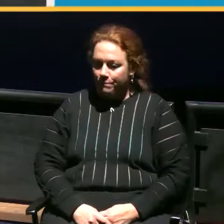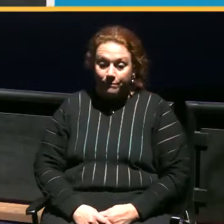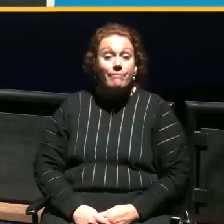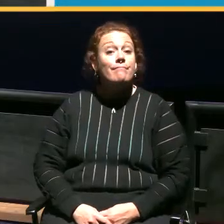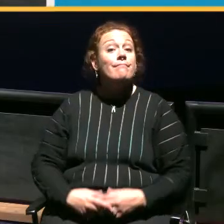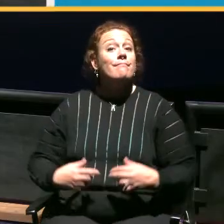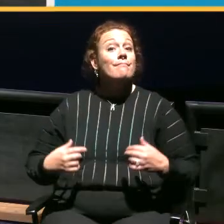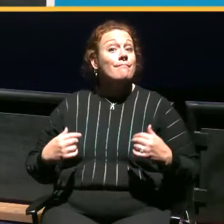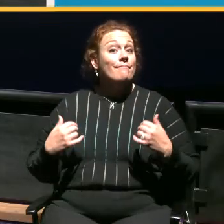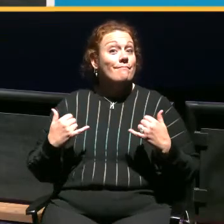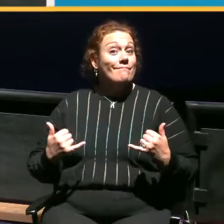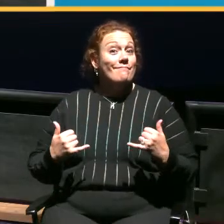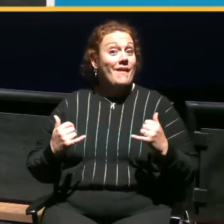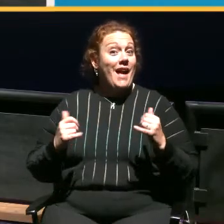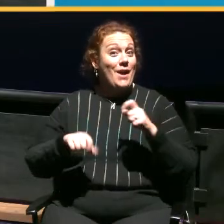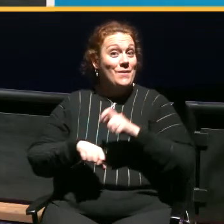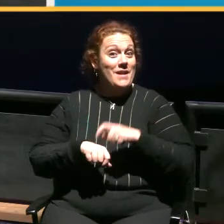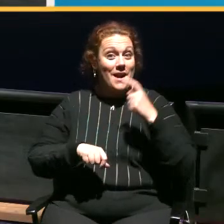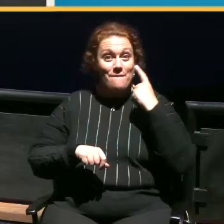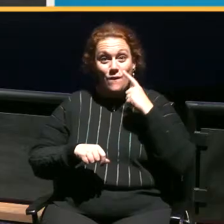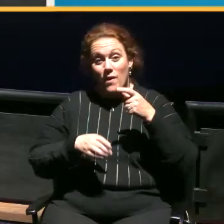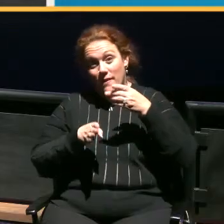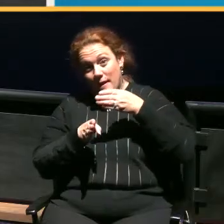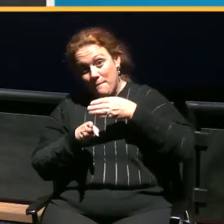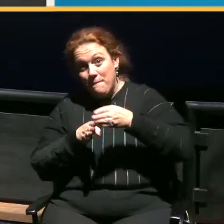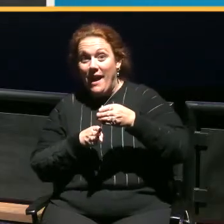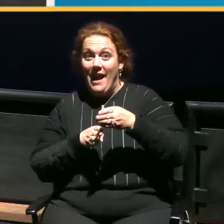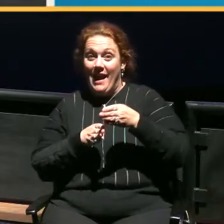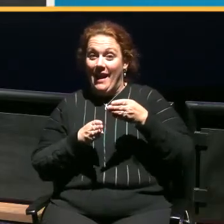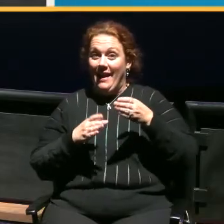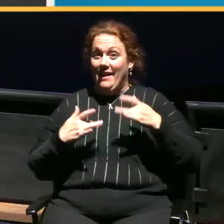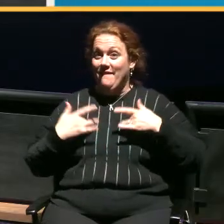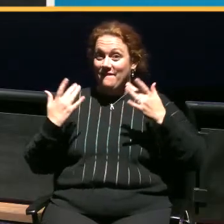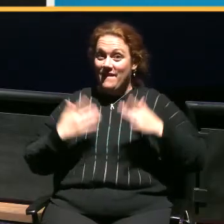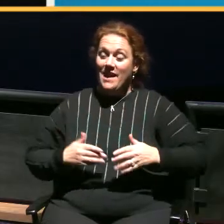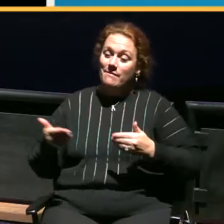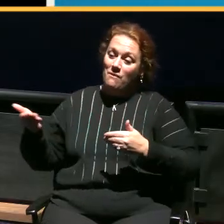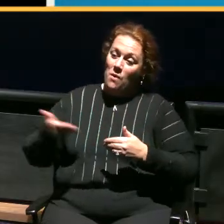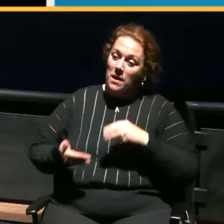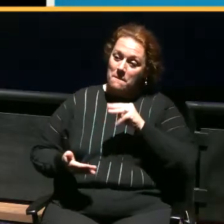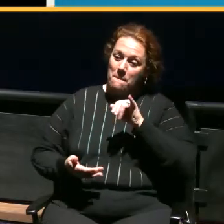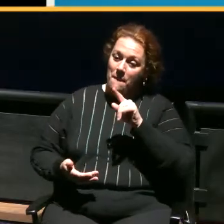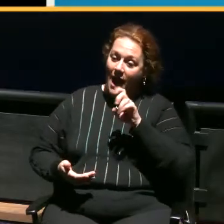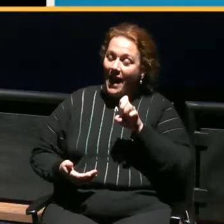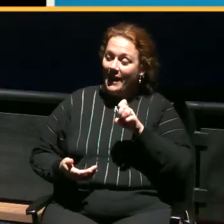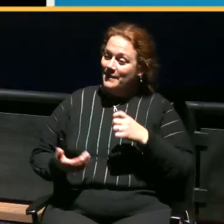And with that, it's time for the main event. I'd like to welcome Mike to the stage.